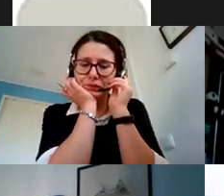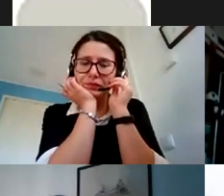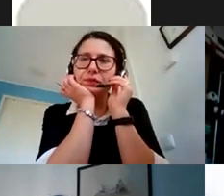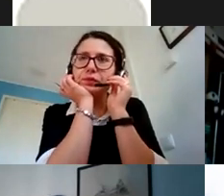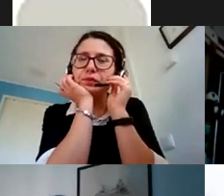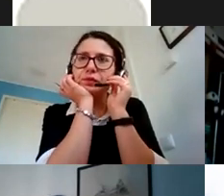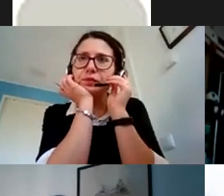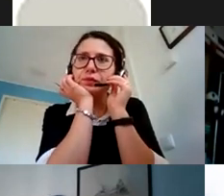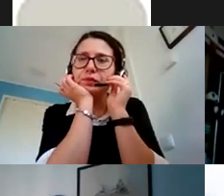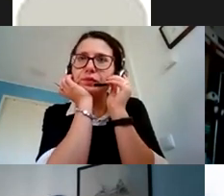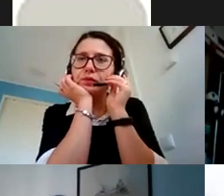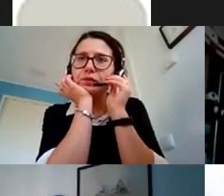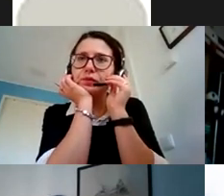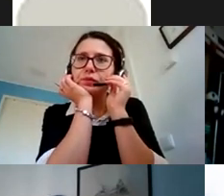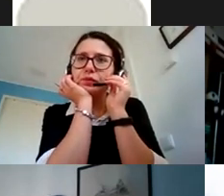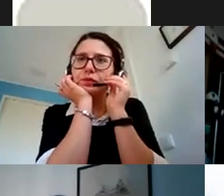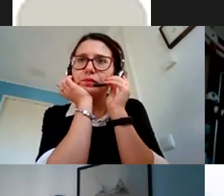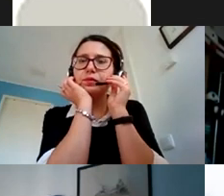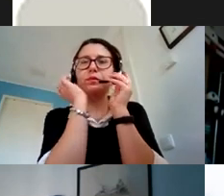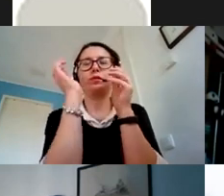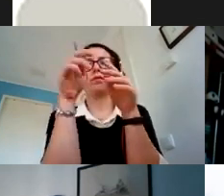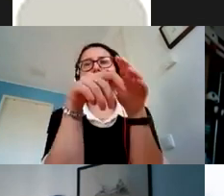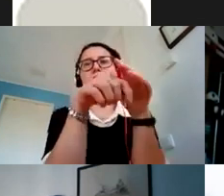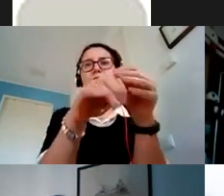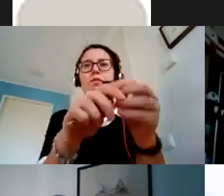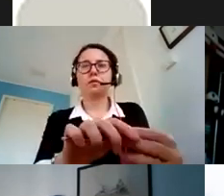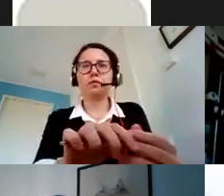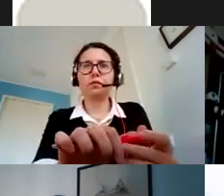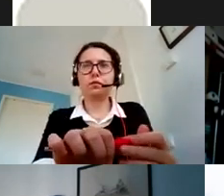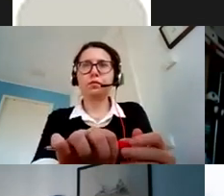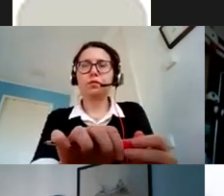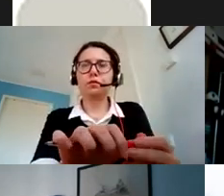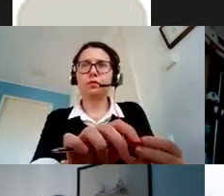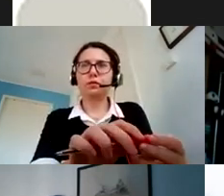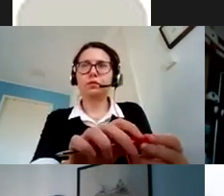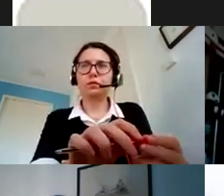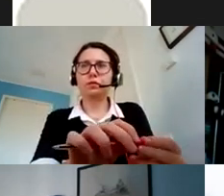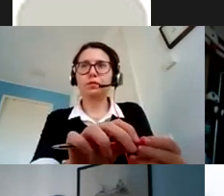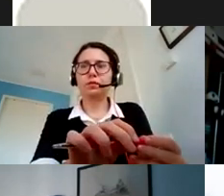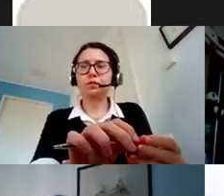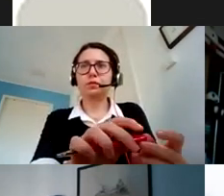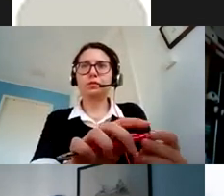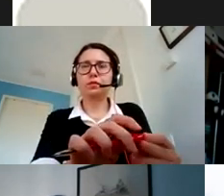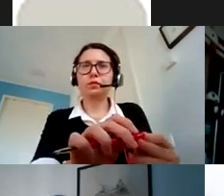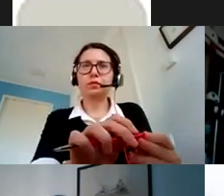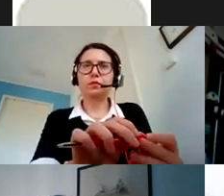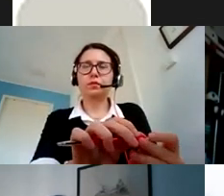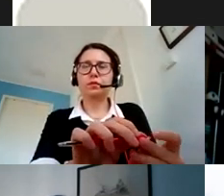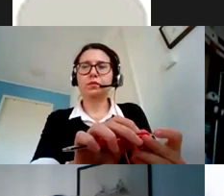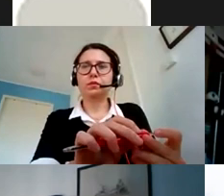answer Claire, how to involve a community which is based in Nigeria, which, this is very difficult.